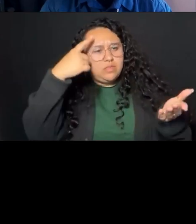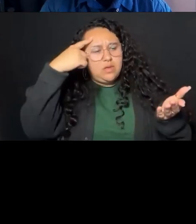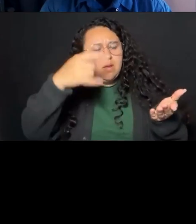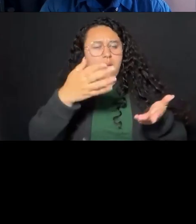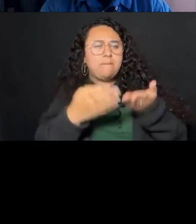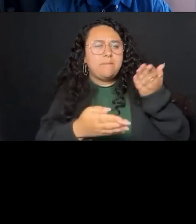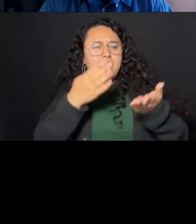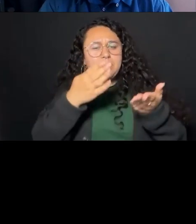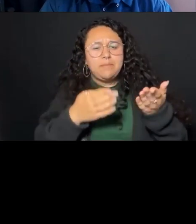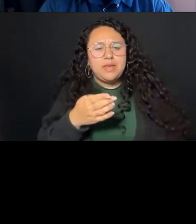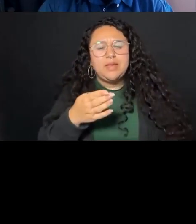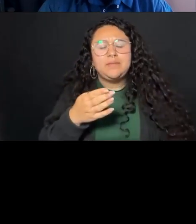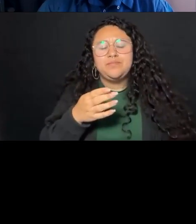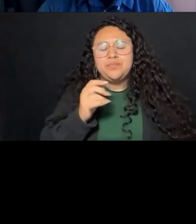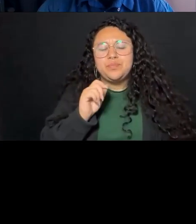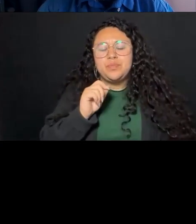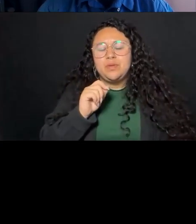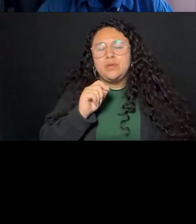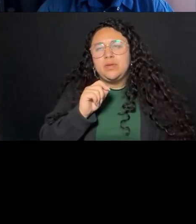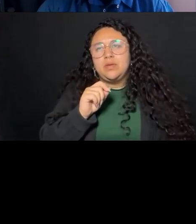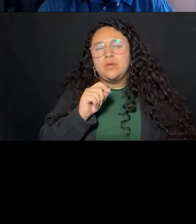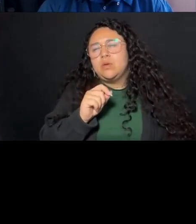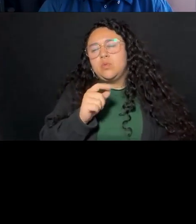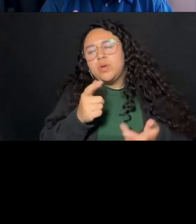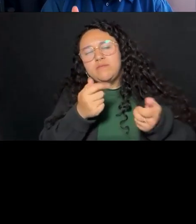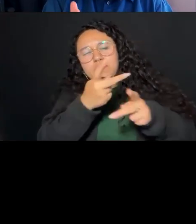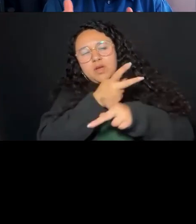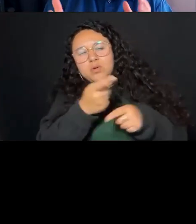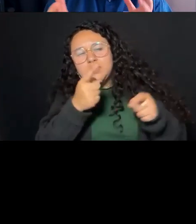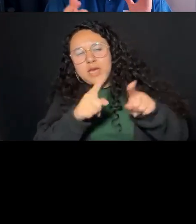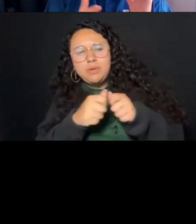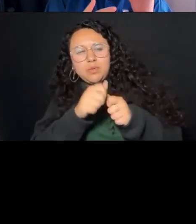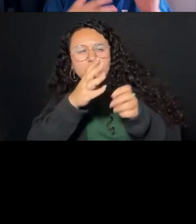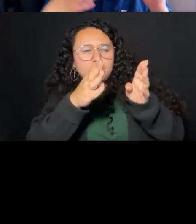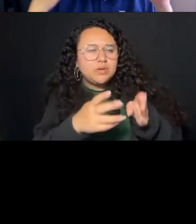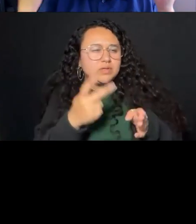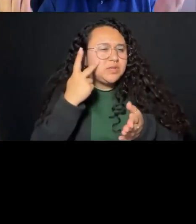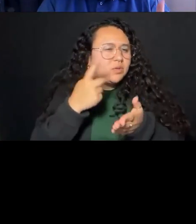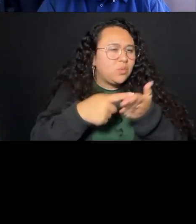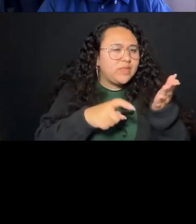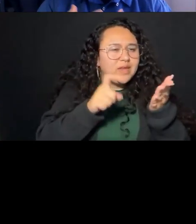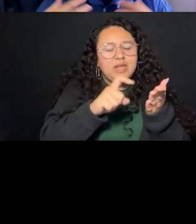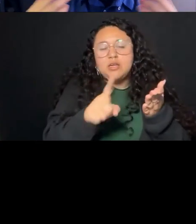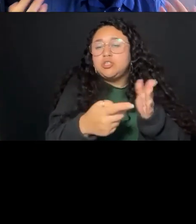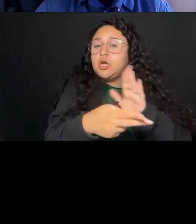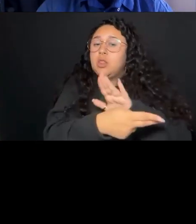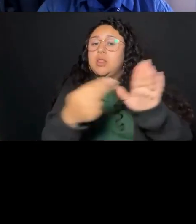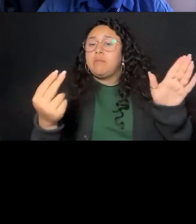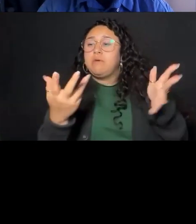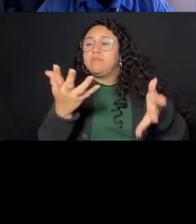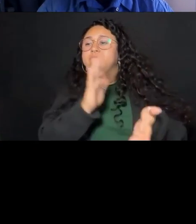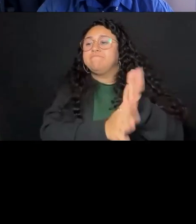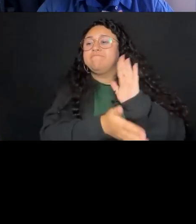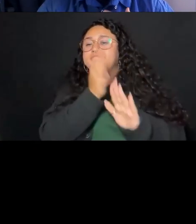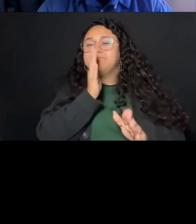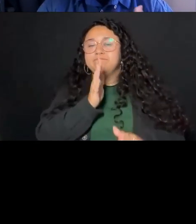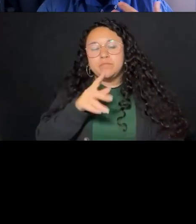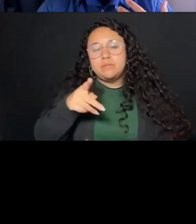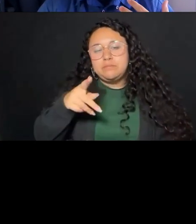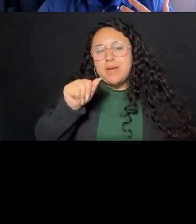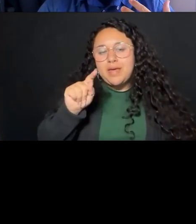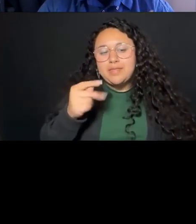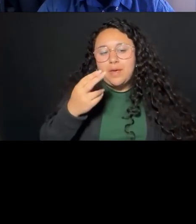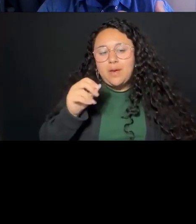out what's happening for them, we could see what they need. So I really want to remind us all as we go through today is